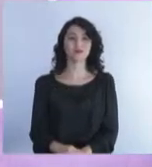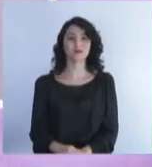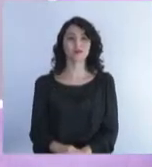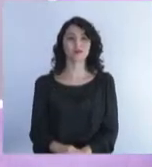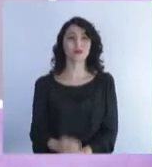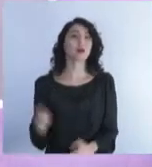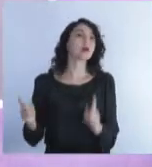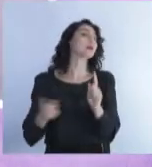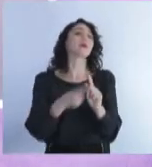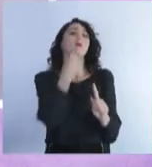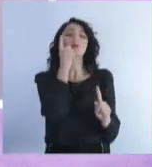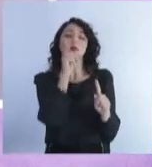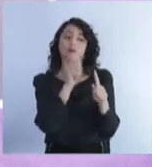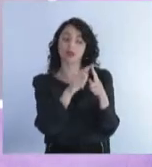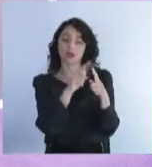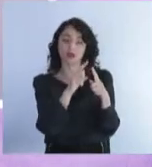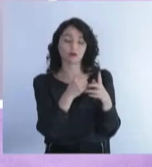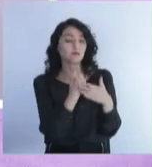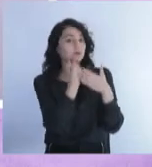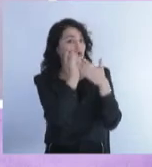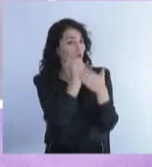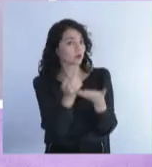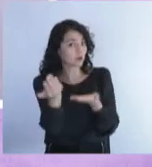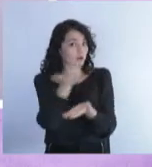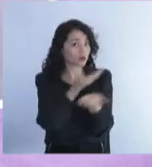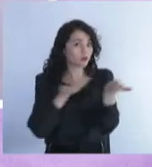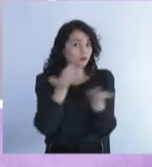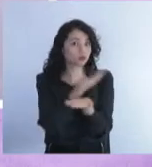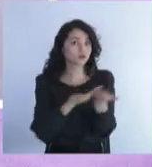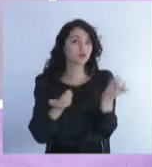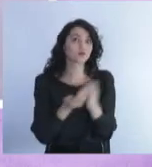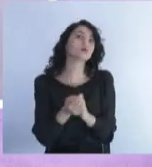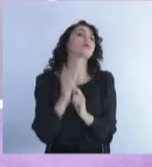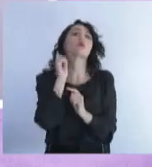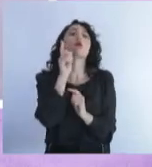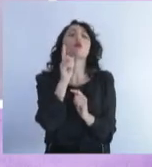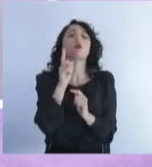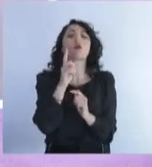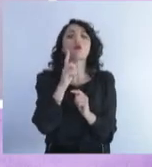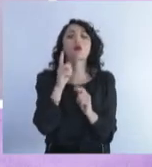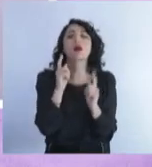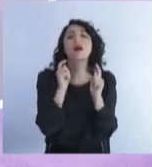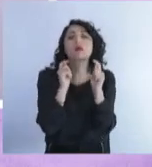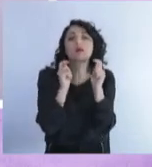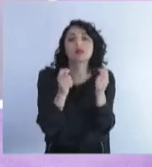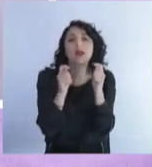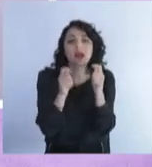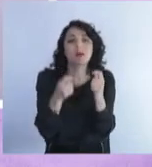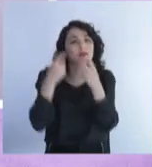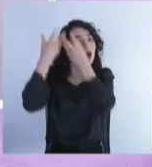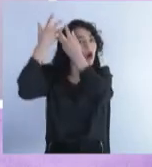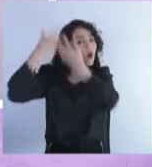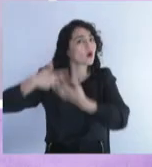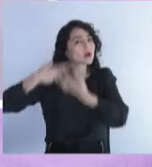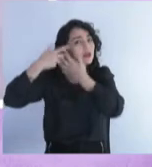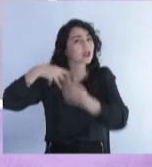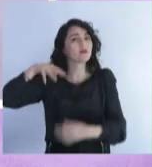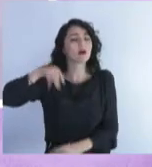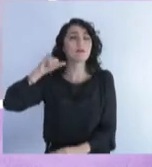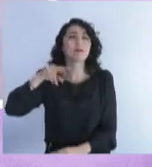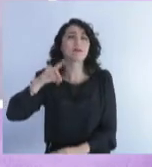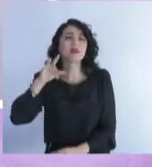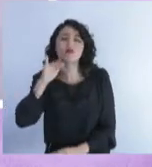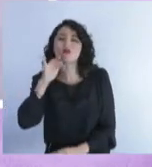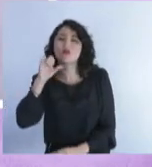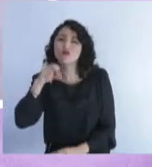the first technique I want to share with you comes from what's called mindfulness-based cognitive therapy. I have to say